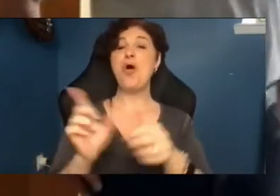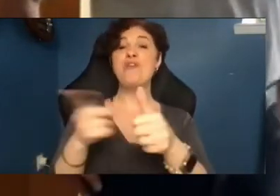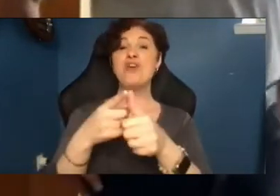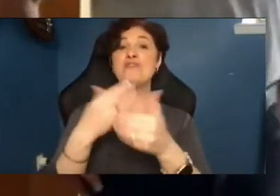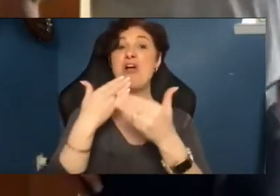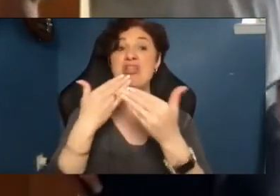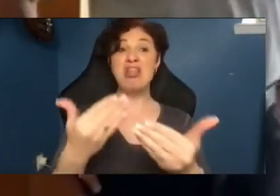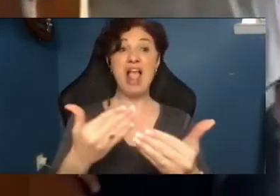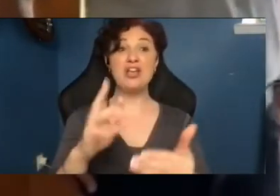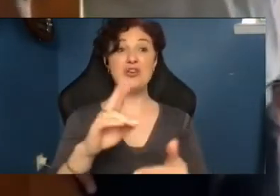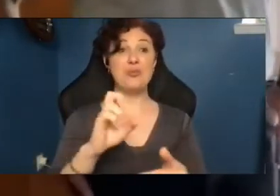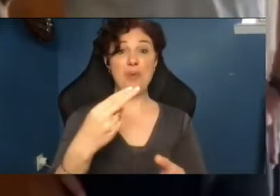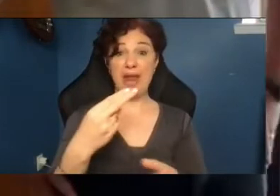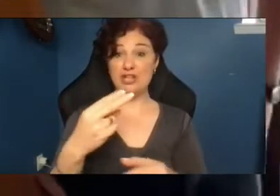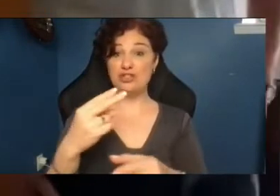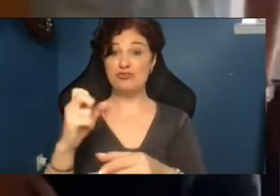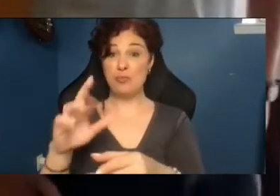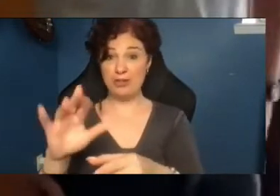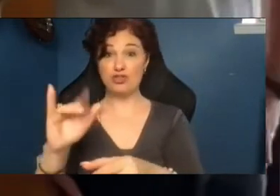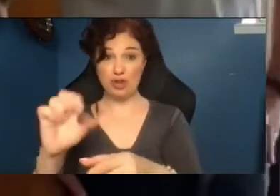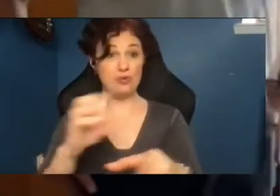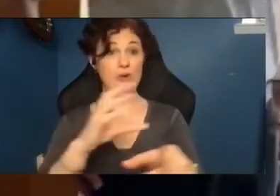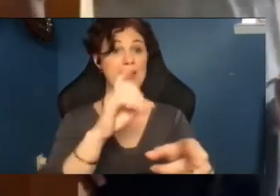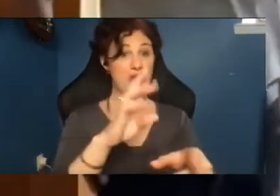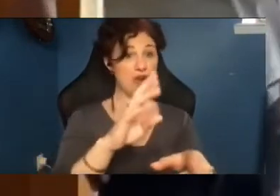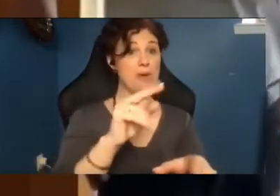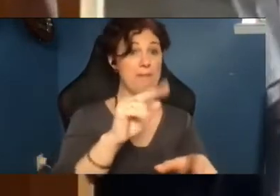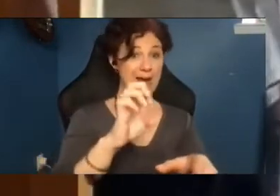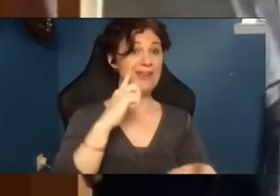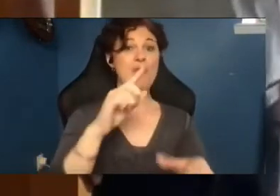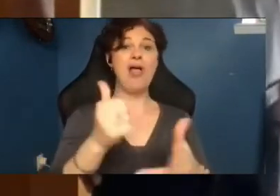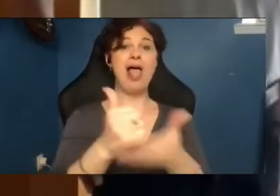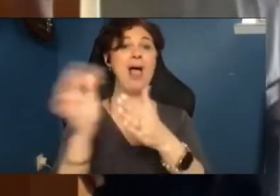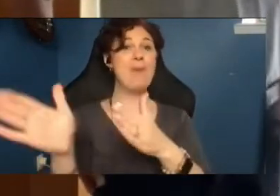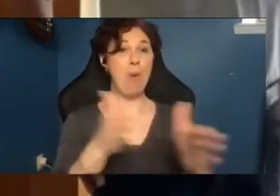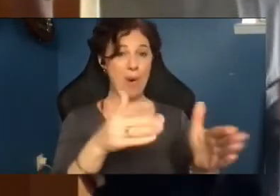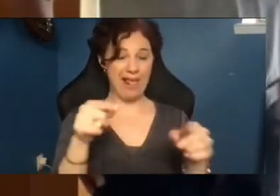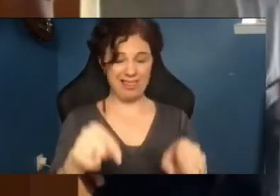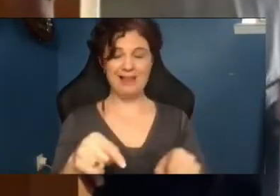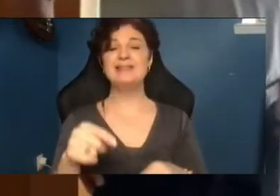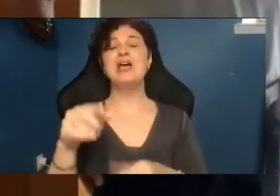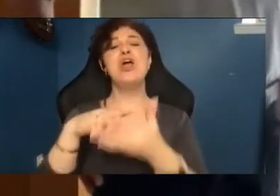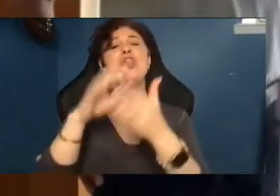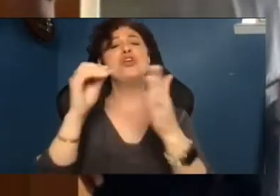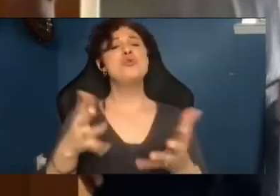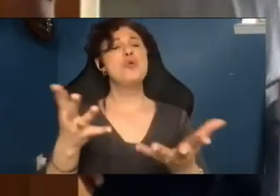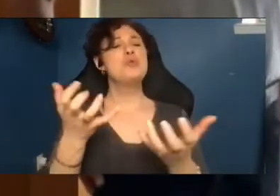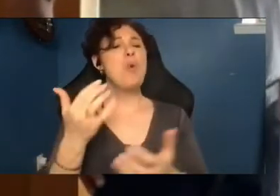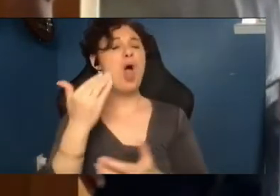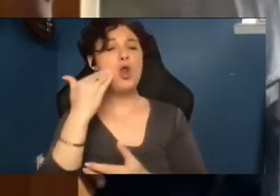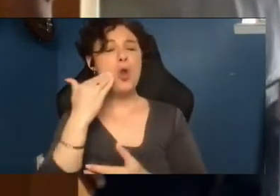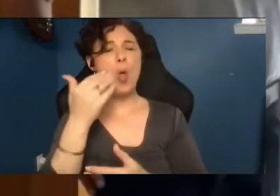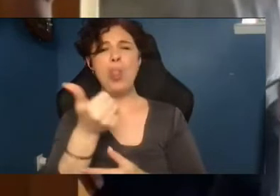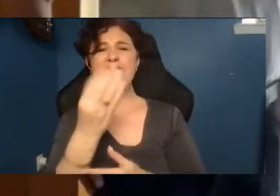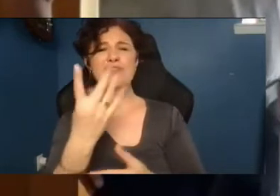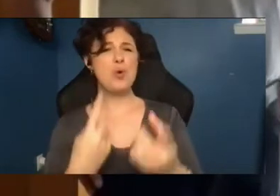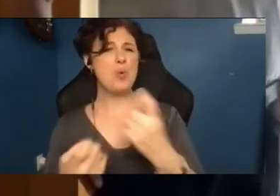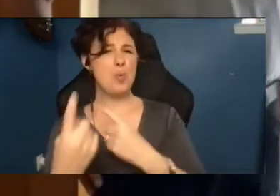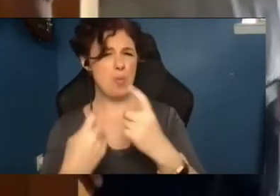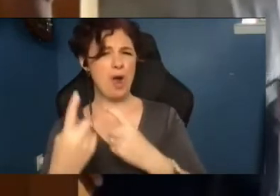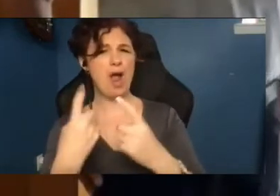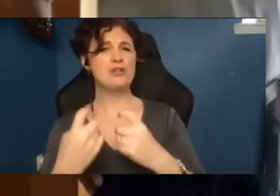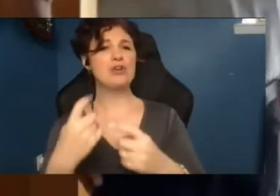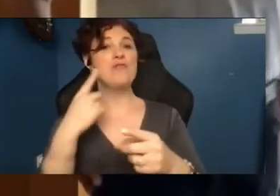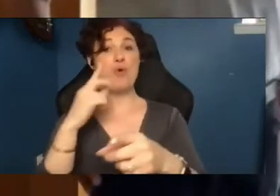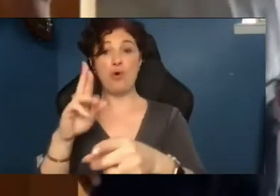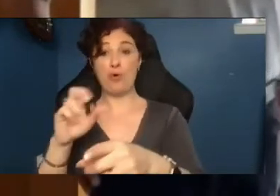of all, thank you, Ranger Joshua, and thank you, Dr. Bondi, for help organizing this. The students wanted to know, there's a few questions. There's some for